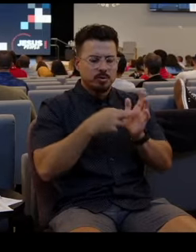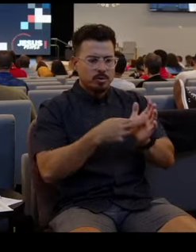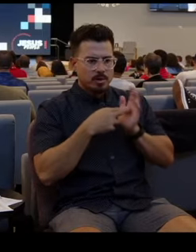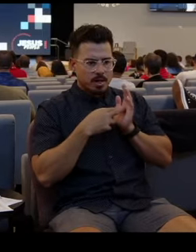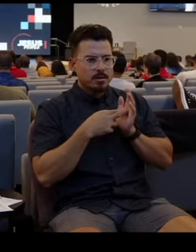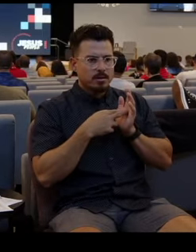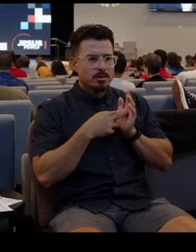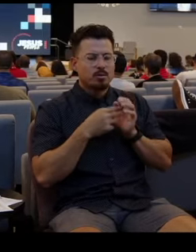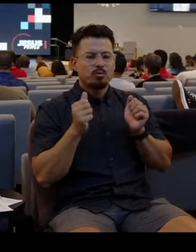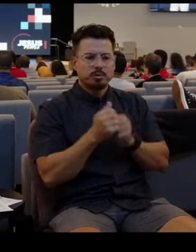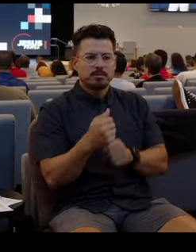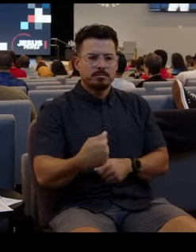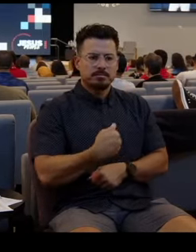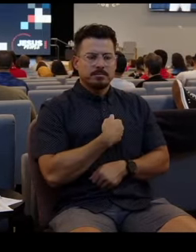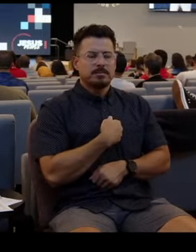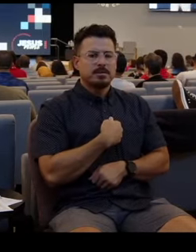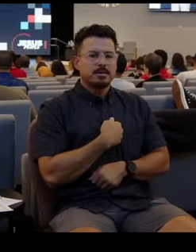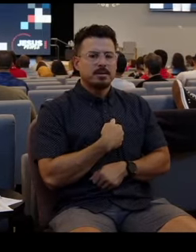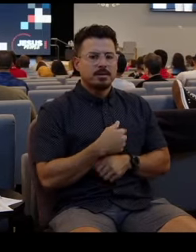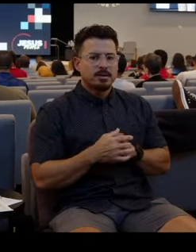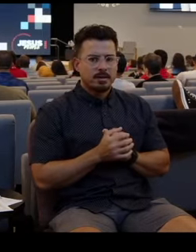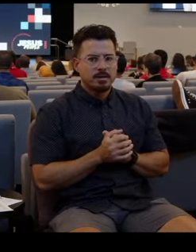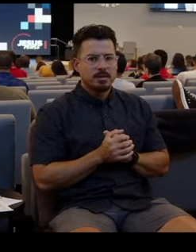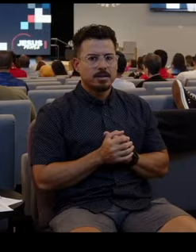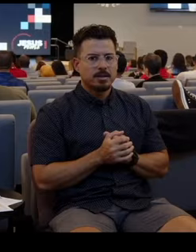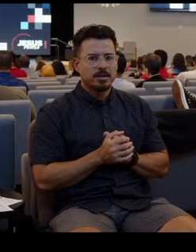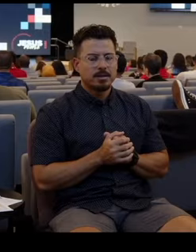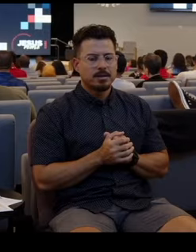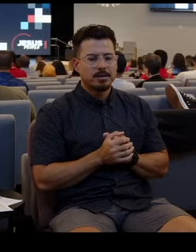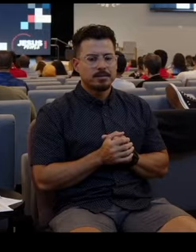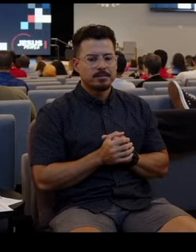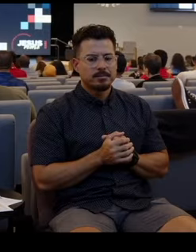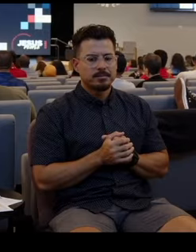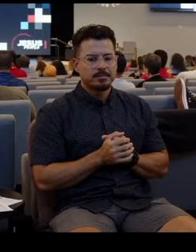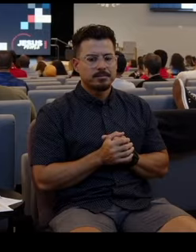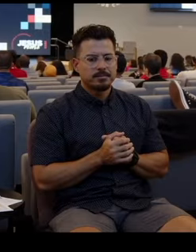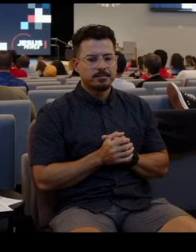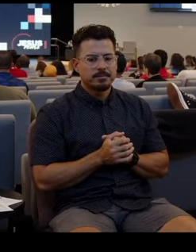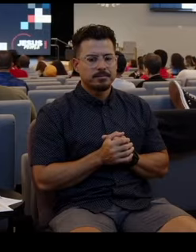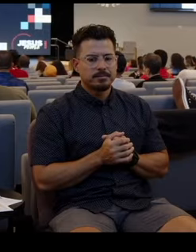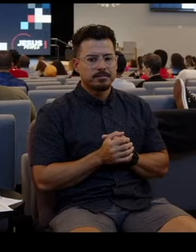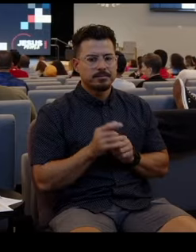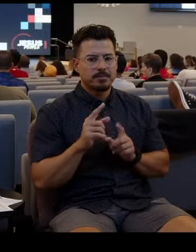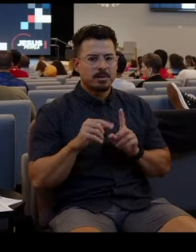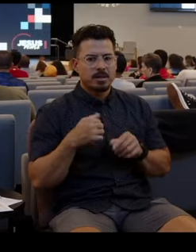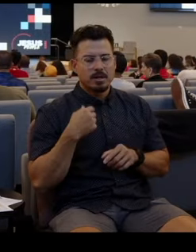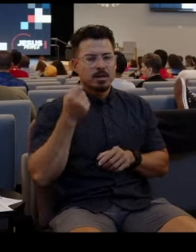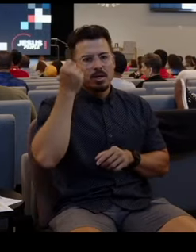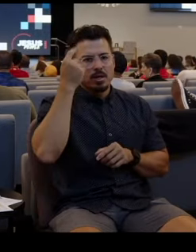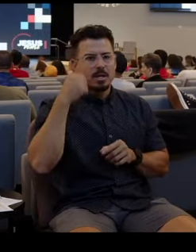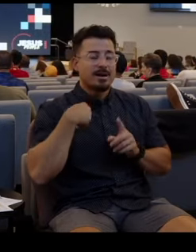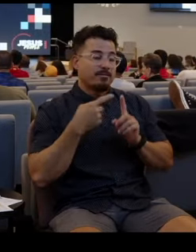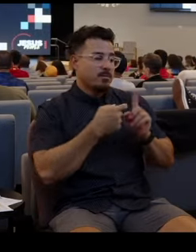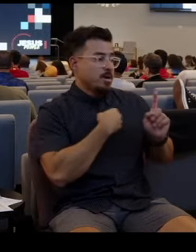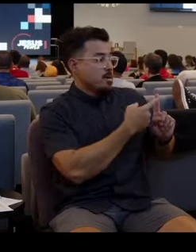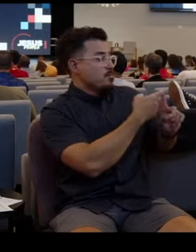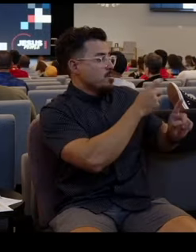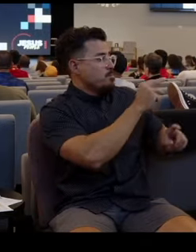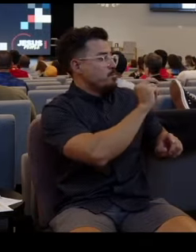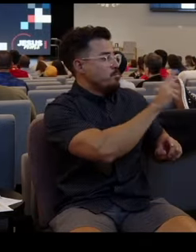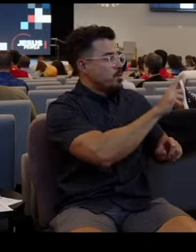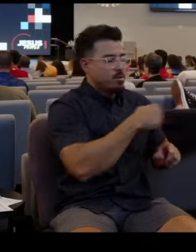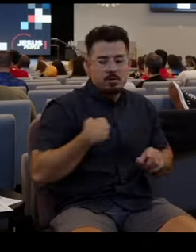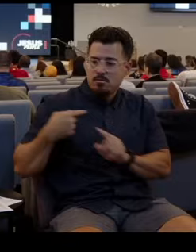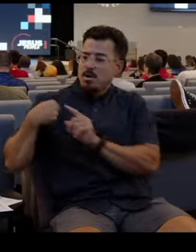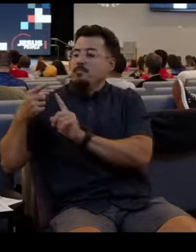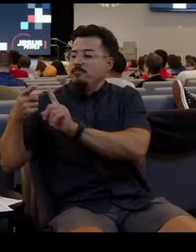upon them. And I totally understand, you know, don't say I'm from Apollos, I'm from Peter. But over the years, one of the things